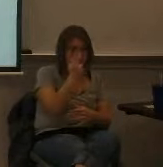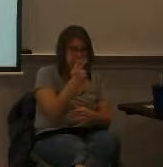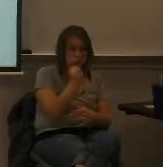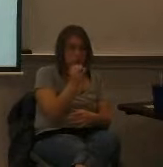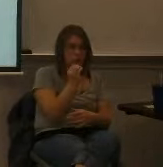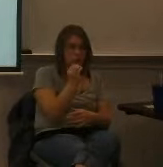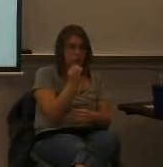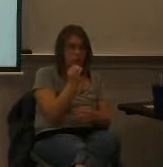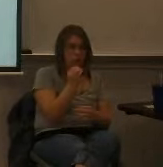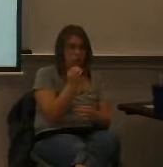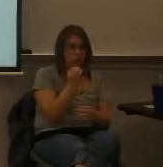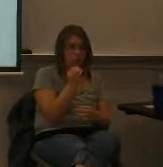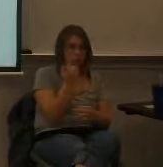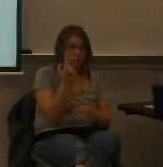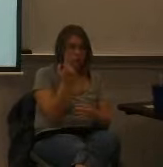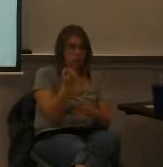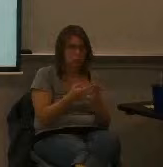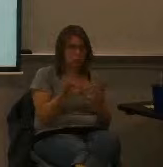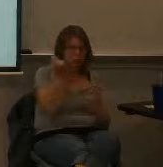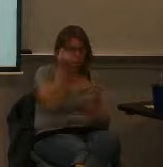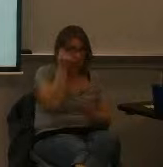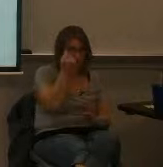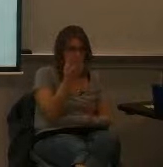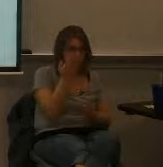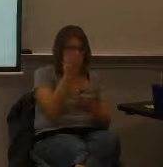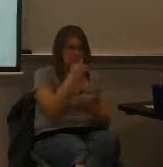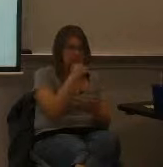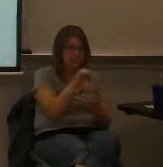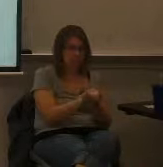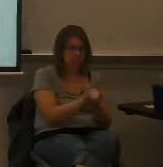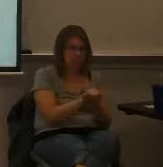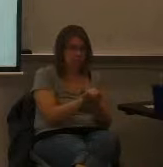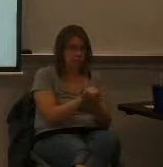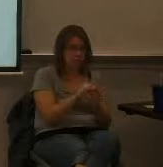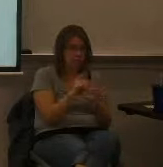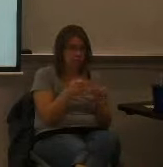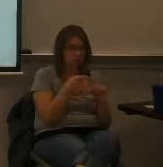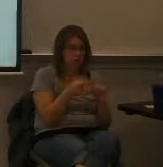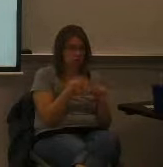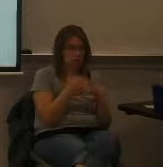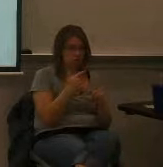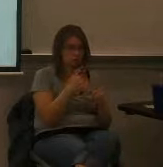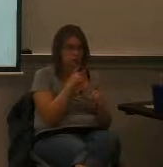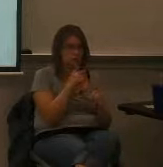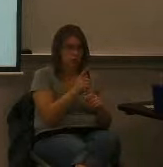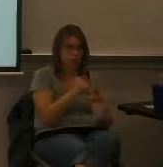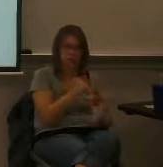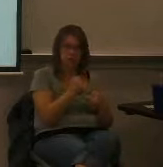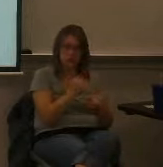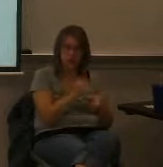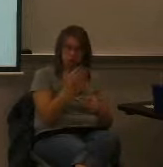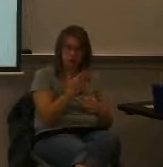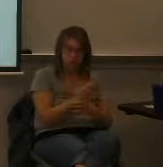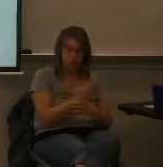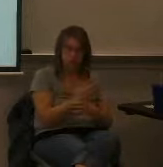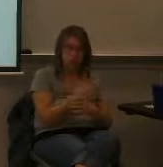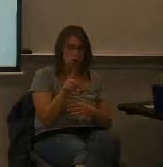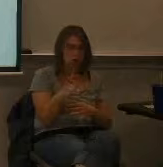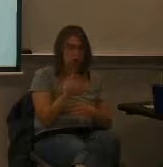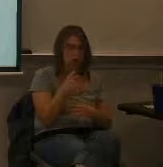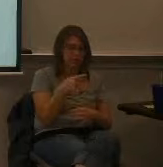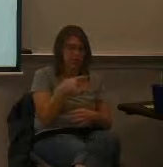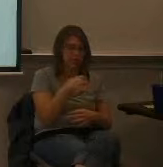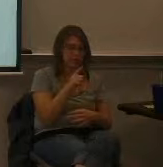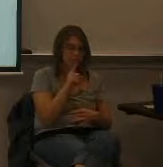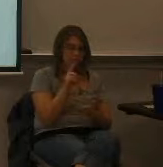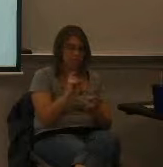And so what the theory suggests is that when you have a really intense disturbance, only those species